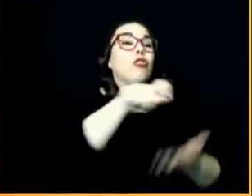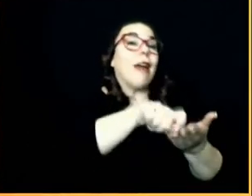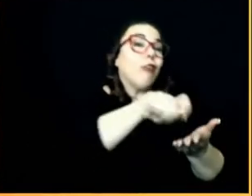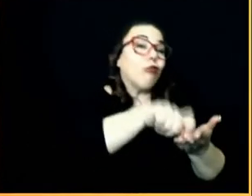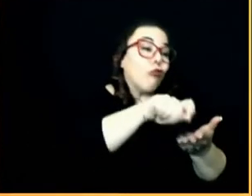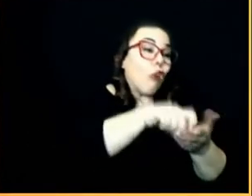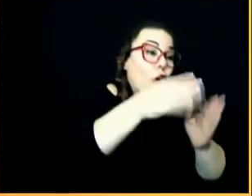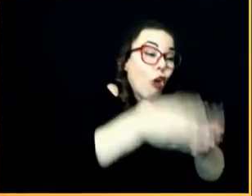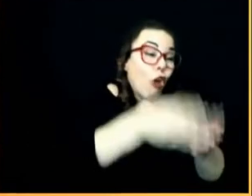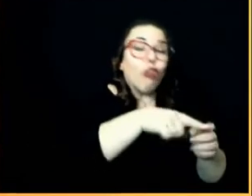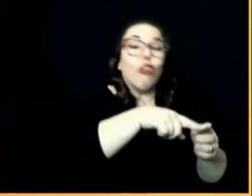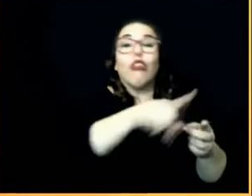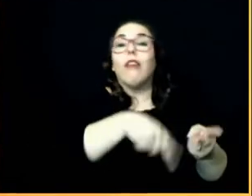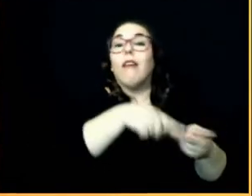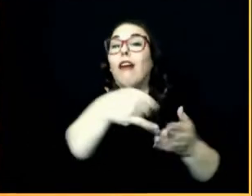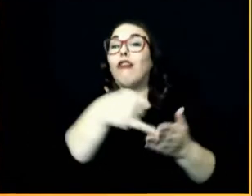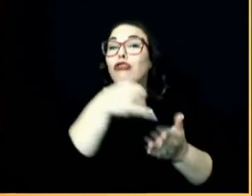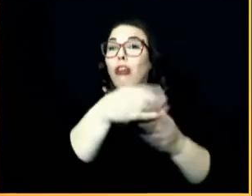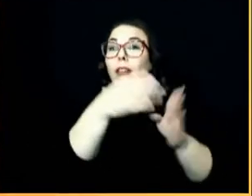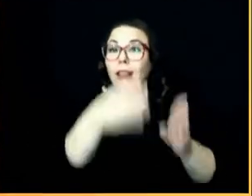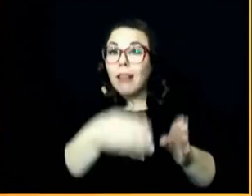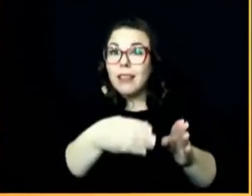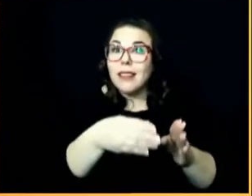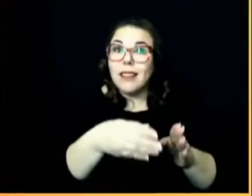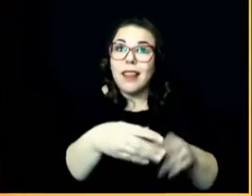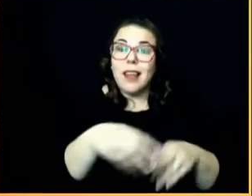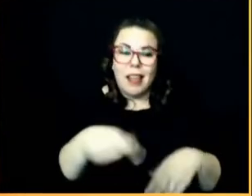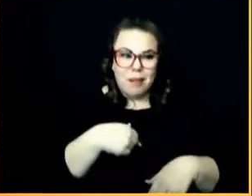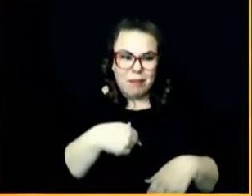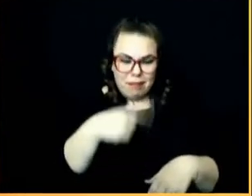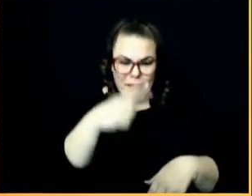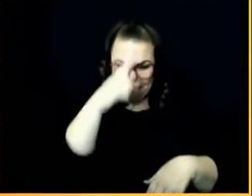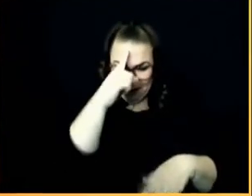of, my mind just went blank.